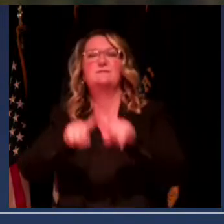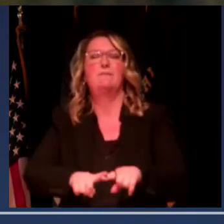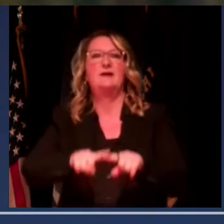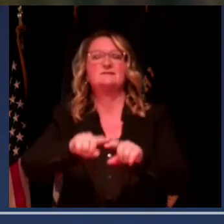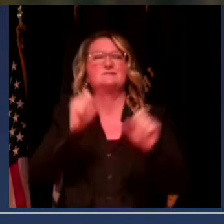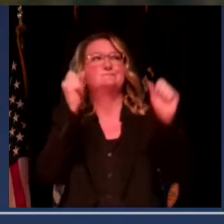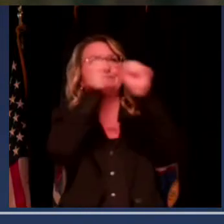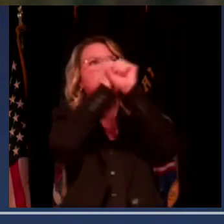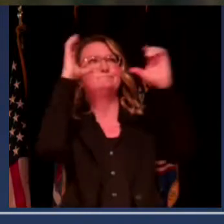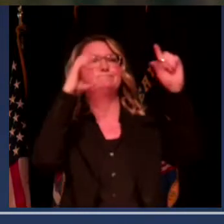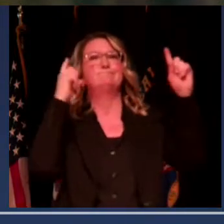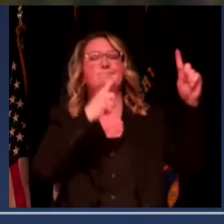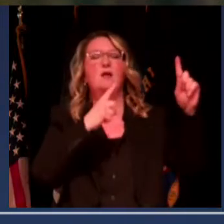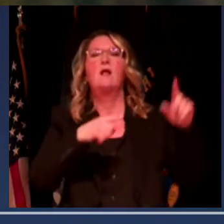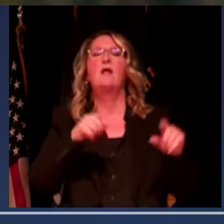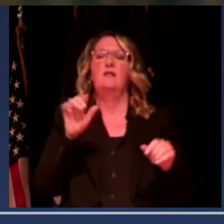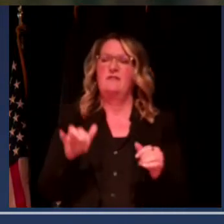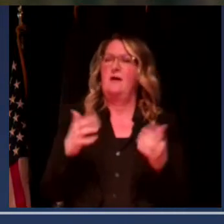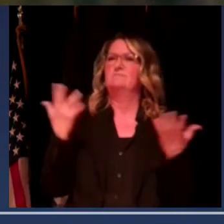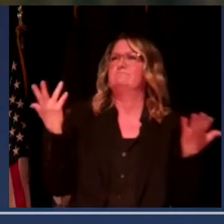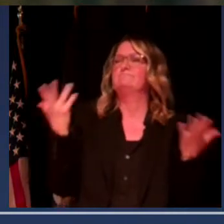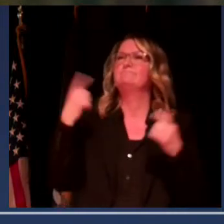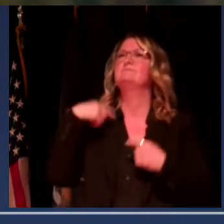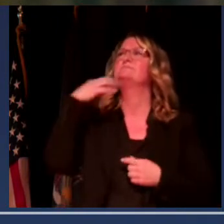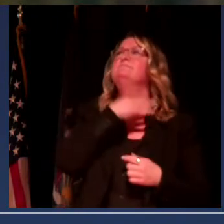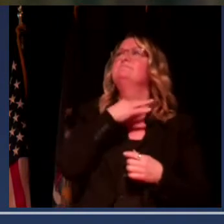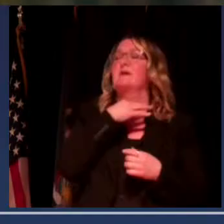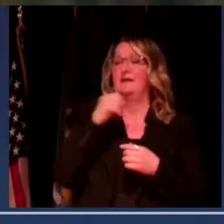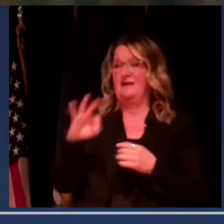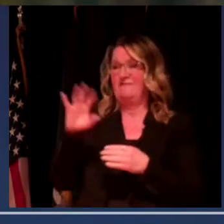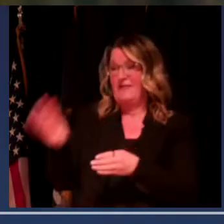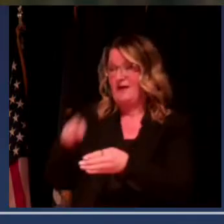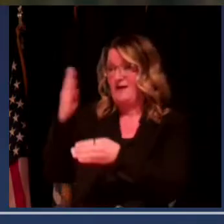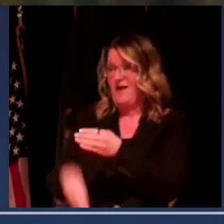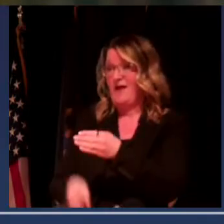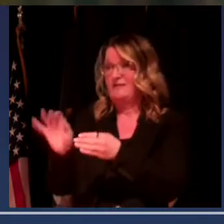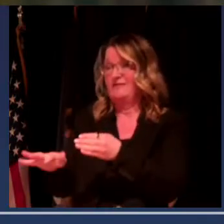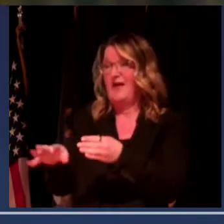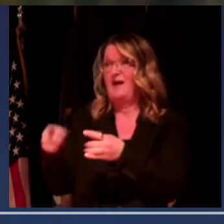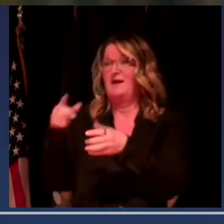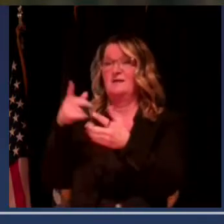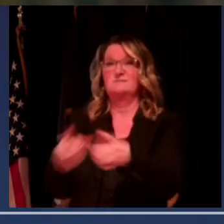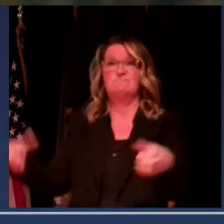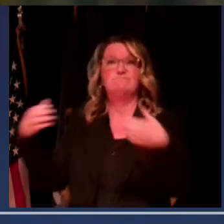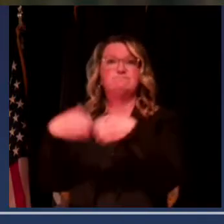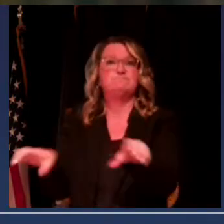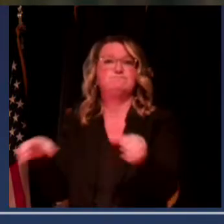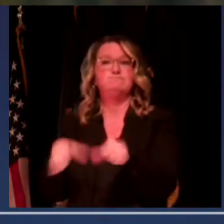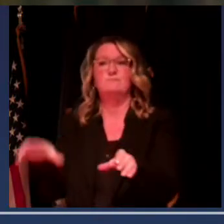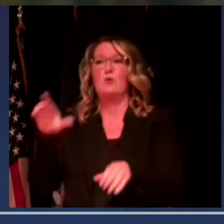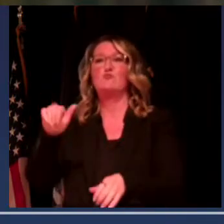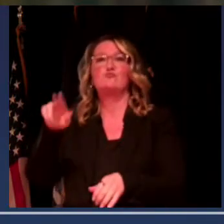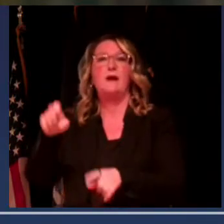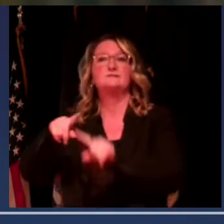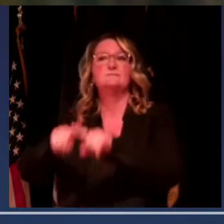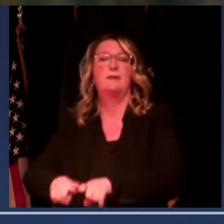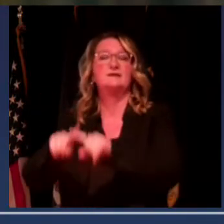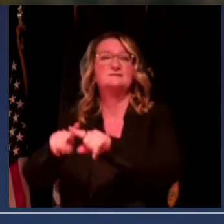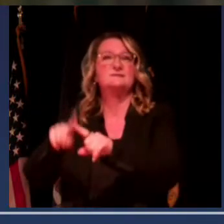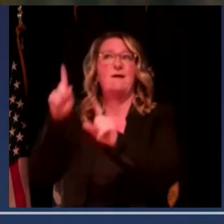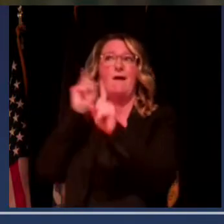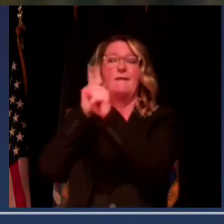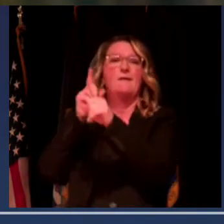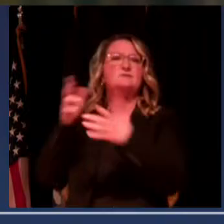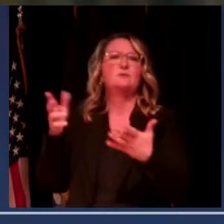ideology. Which begs the questions. If they did that to end divisive race-based ideology, what else are they going